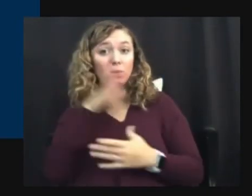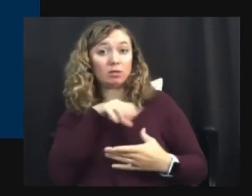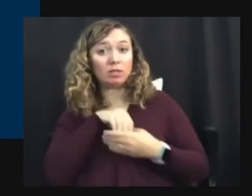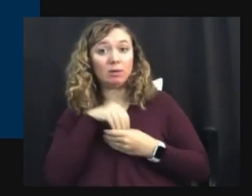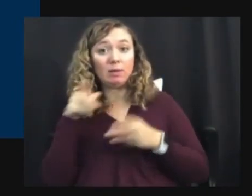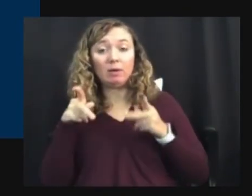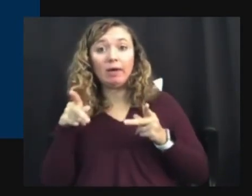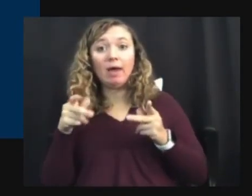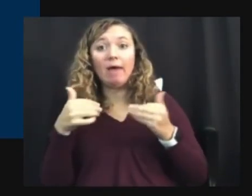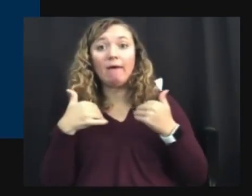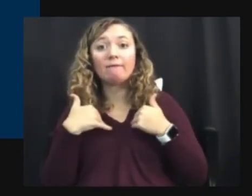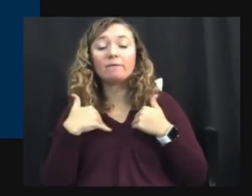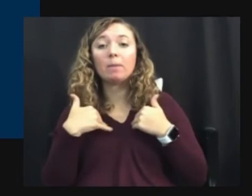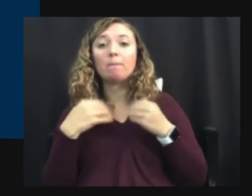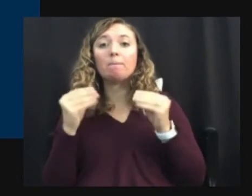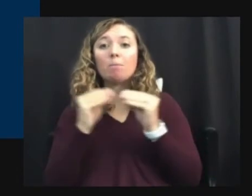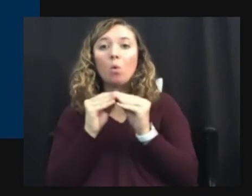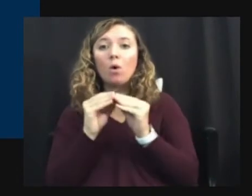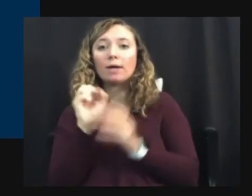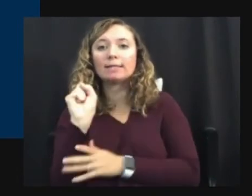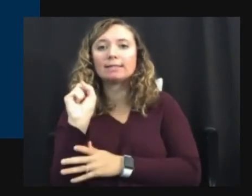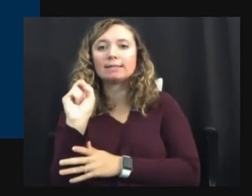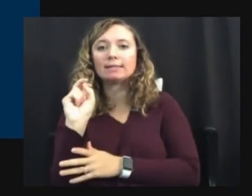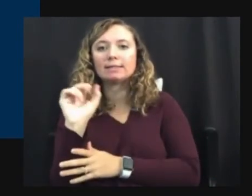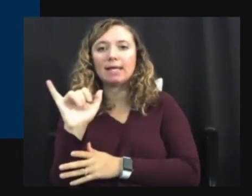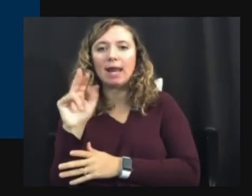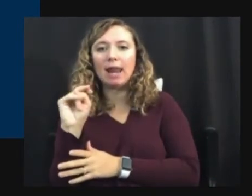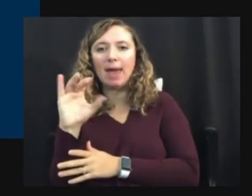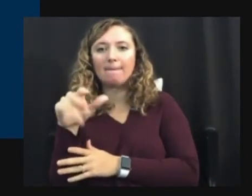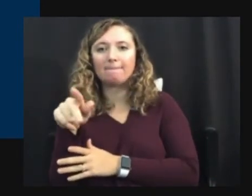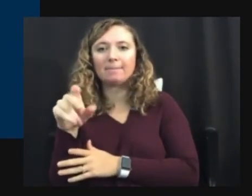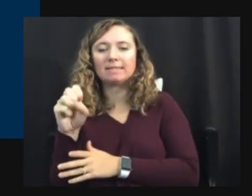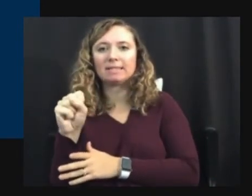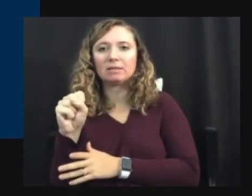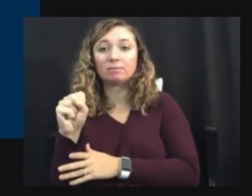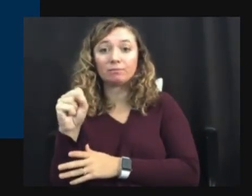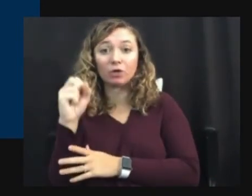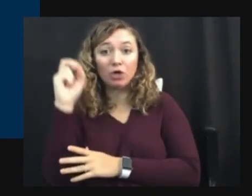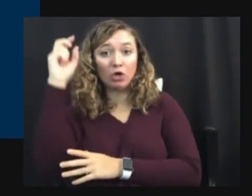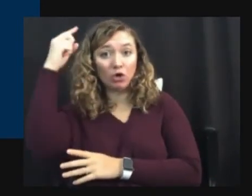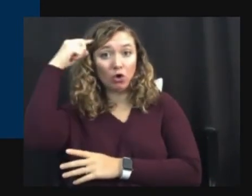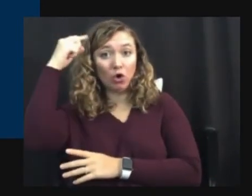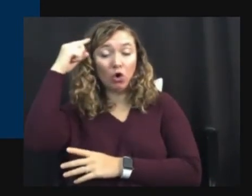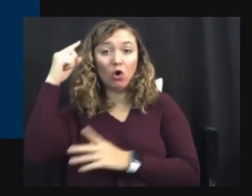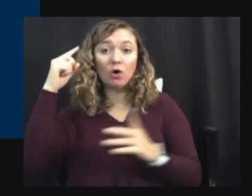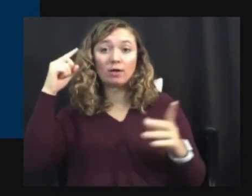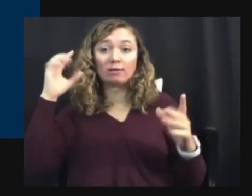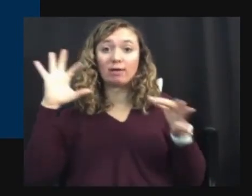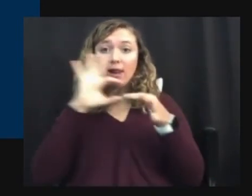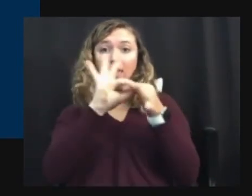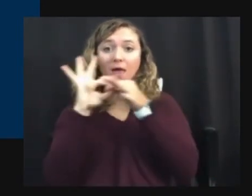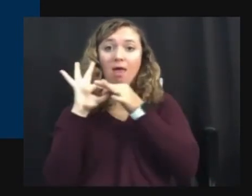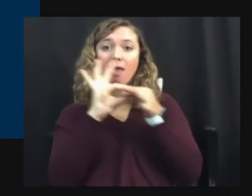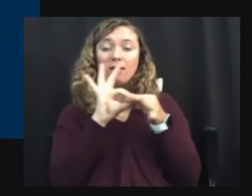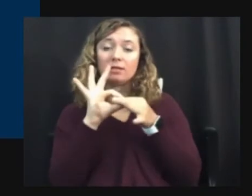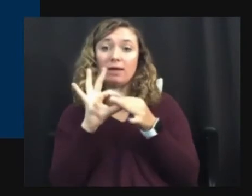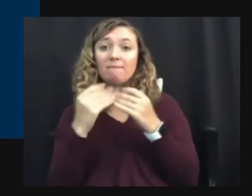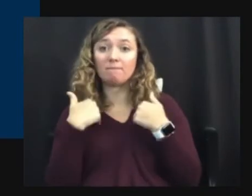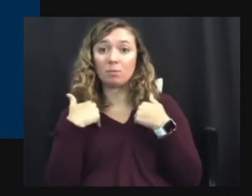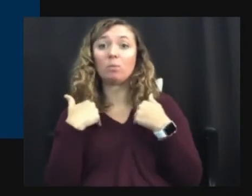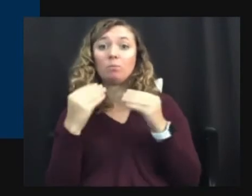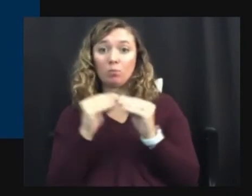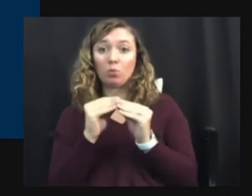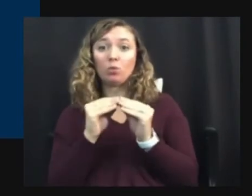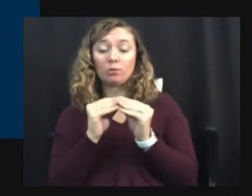far more synapses, neural connections than,